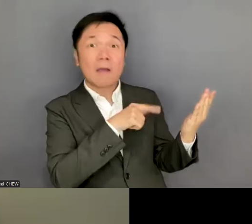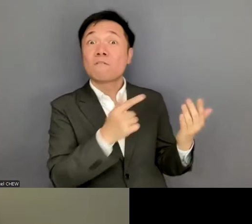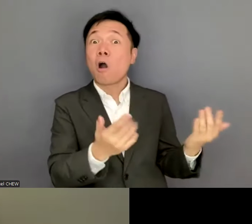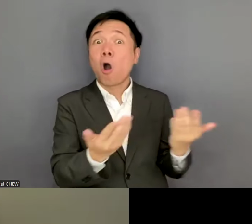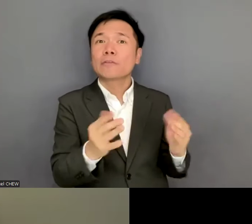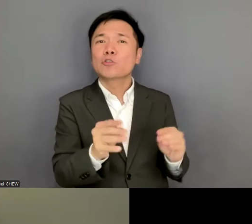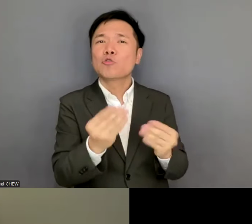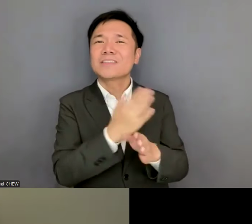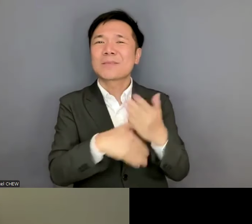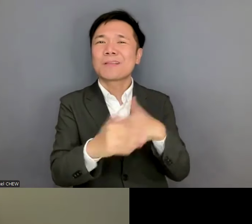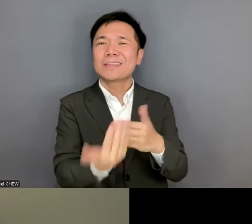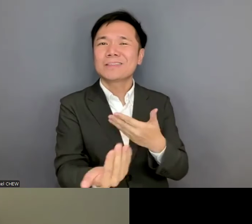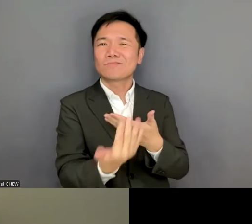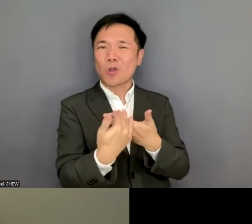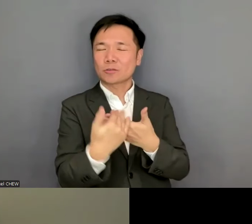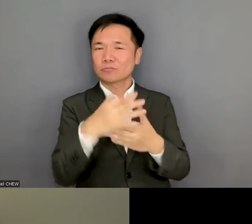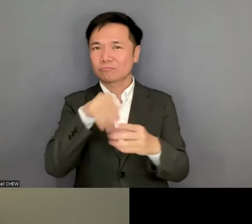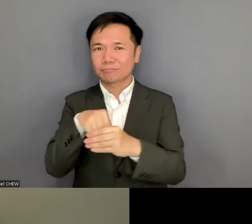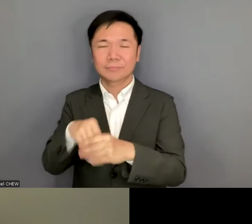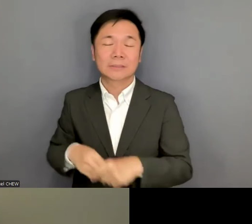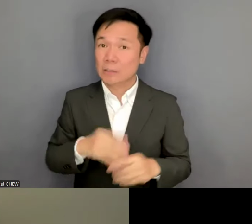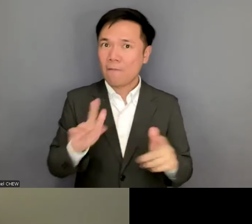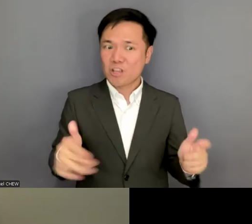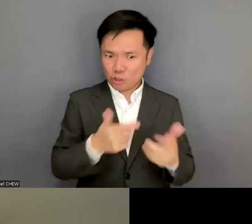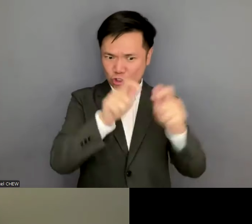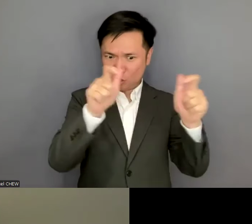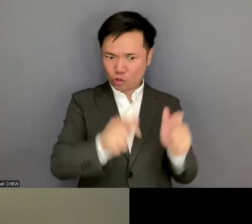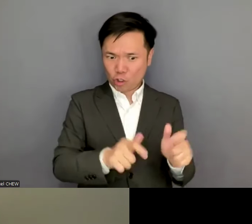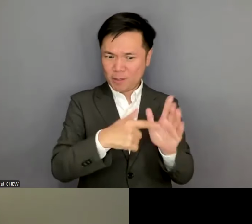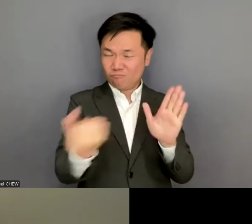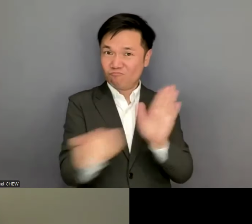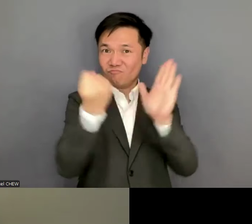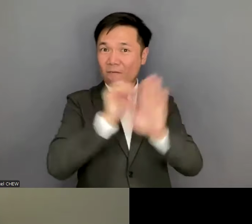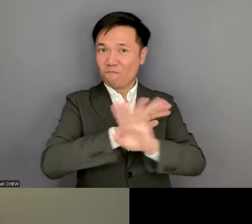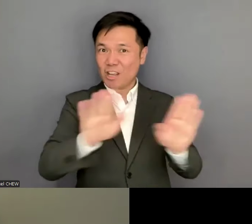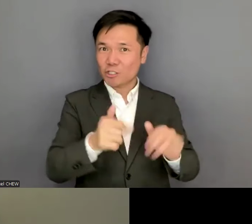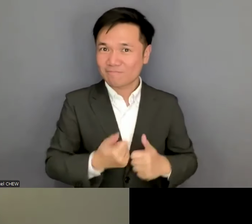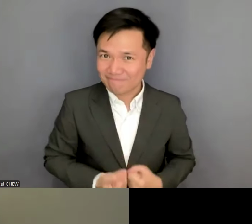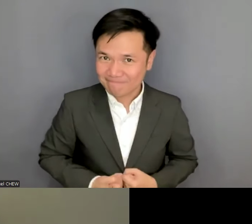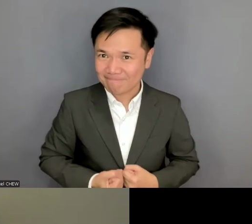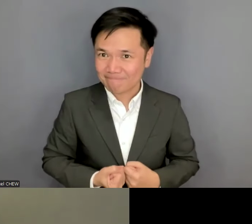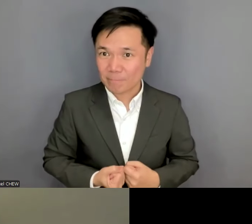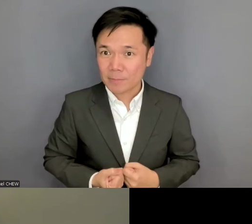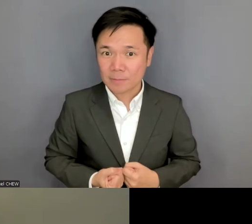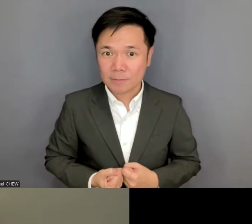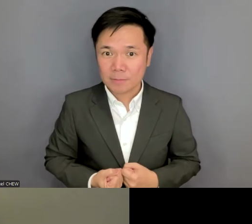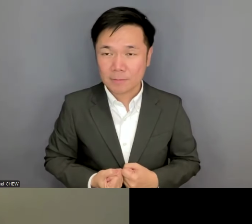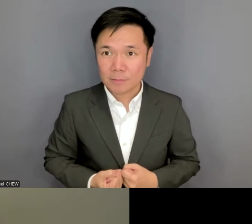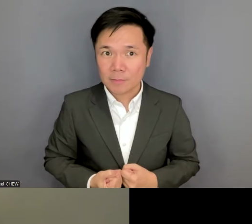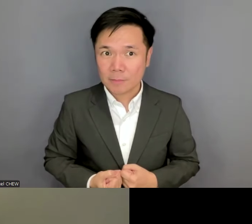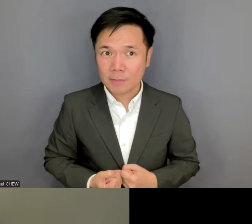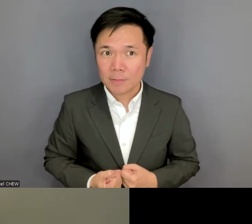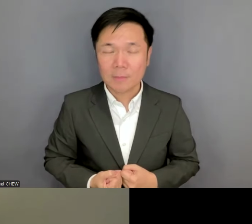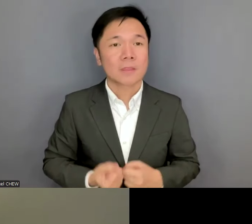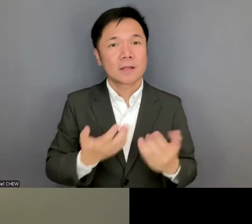of youth with disabilities. Now we have this in the document. Now we have this in written. Please, it's in our hands